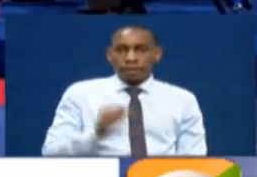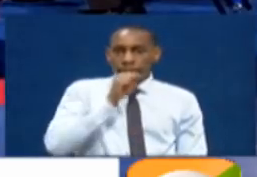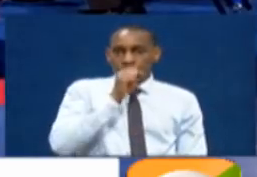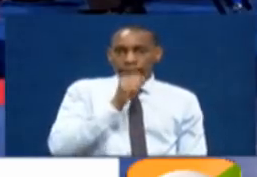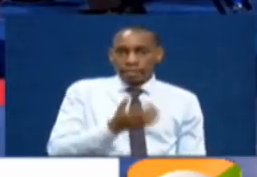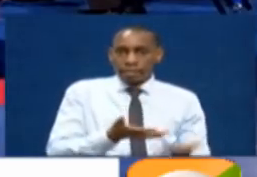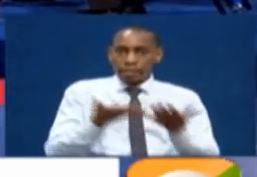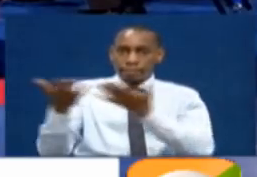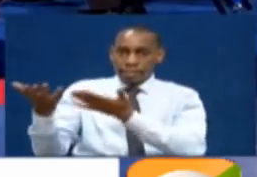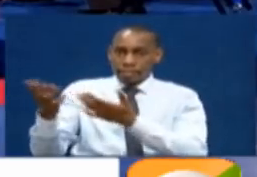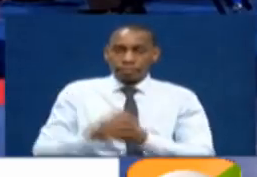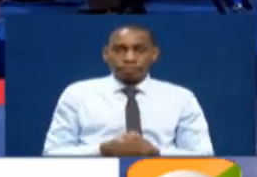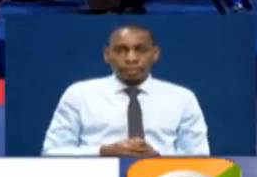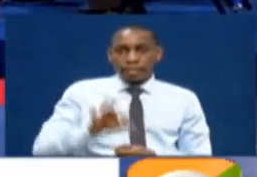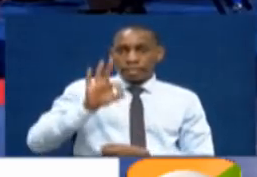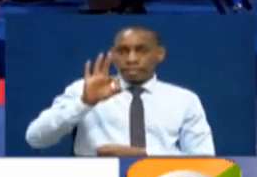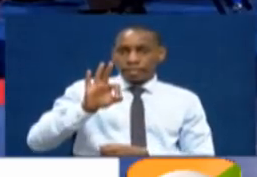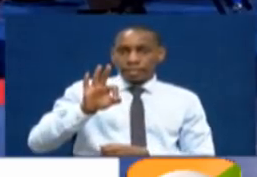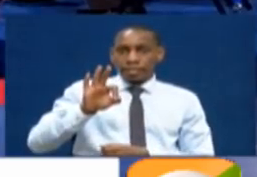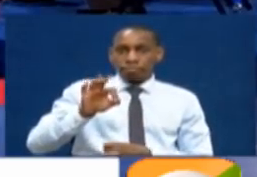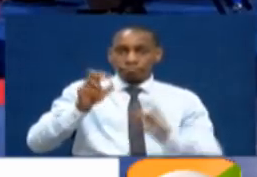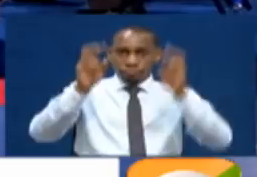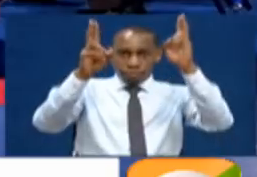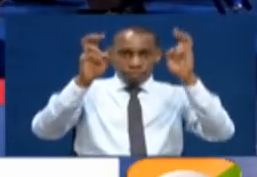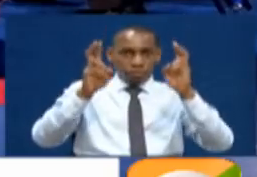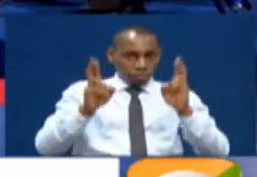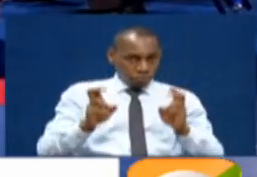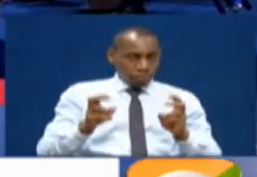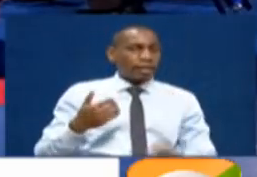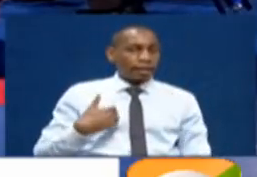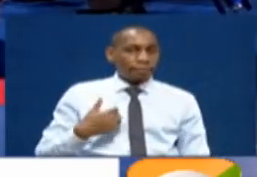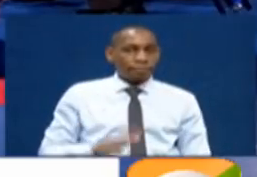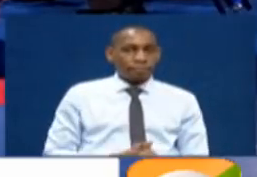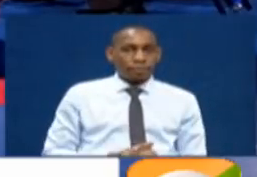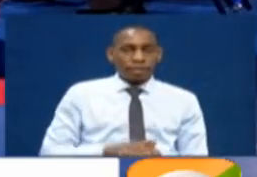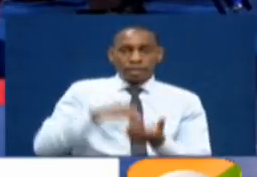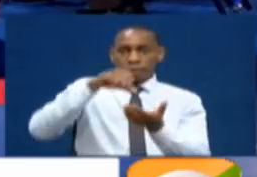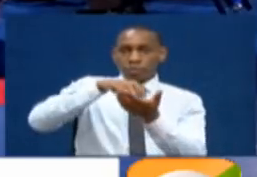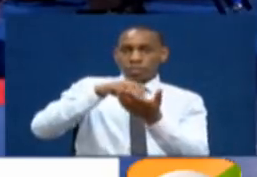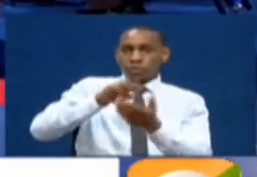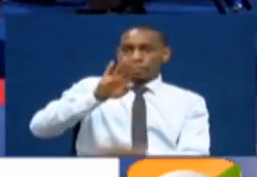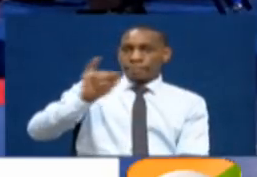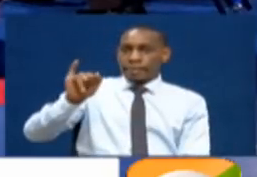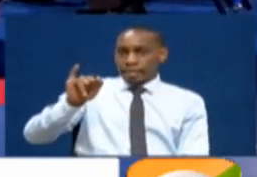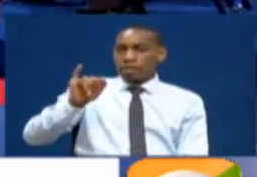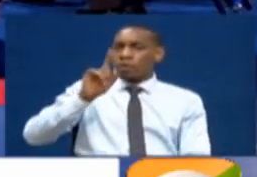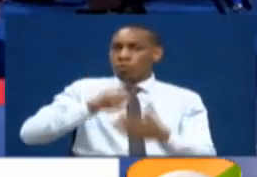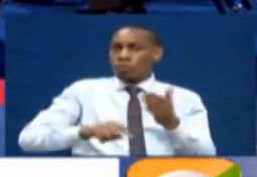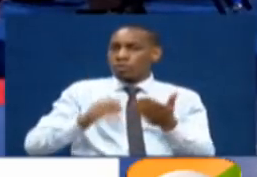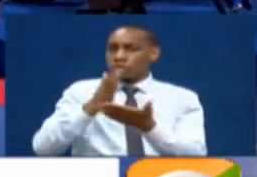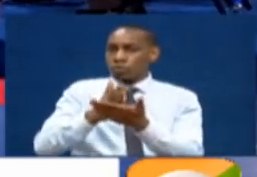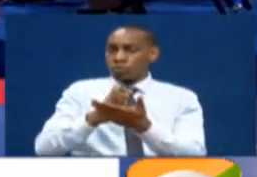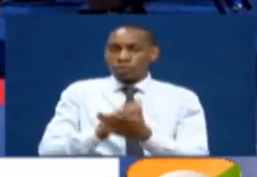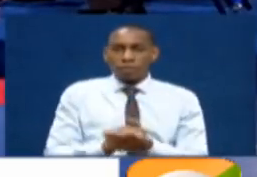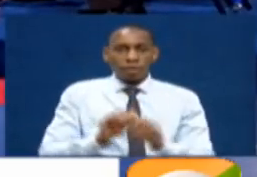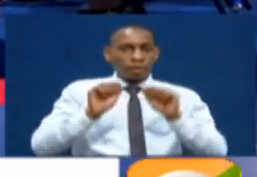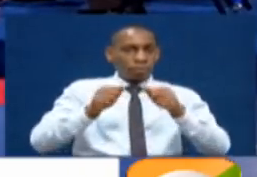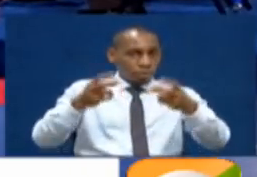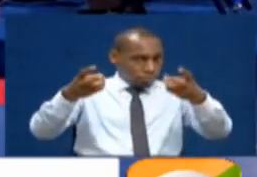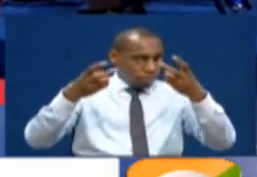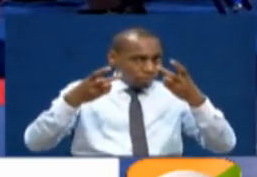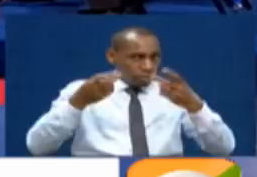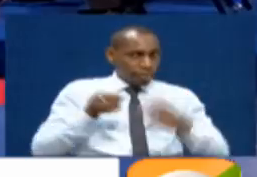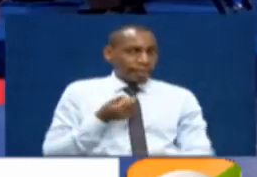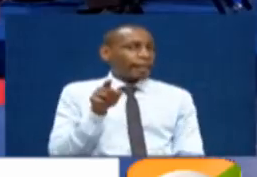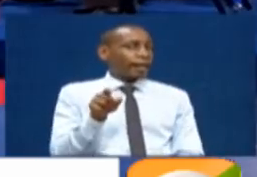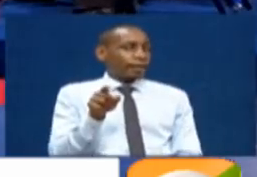Tseibe. Then she's raised three fundamental issues there. Yes. And what is your position on the BBI, by the way? Well, can I listen to her? You want to take